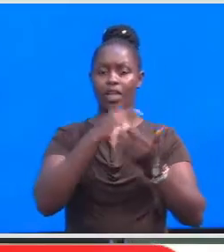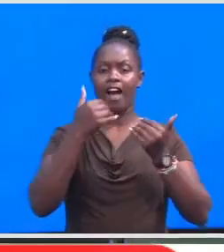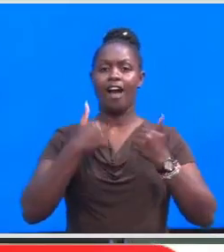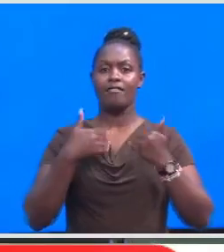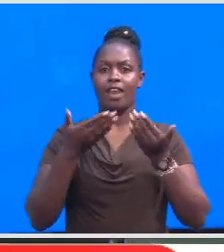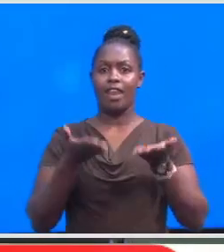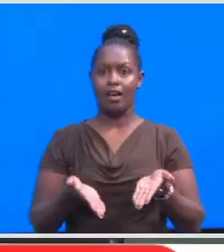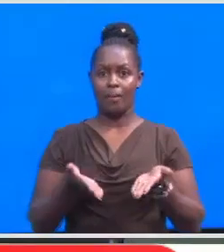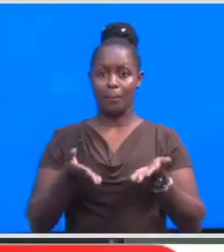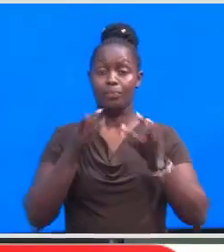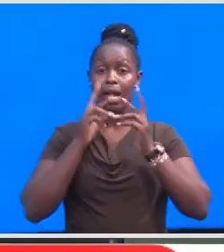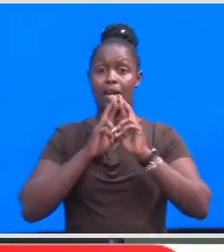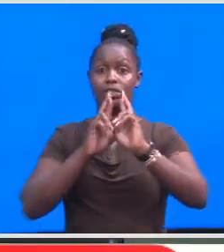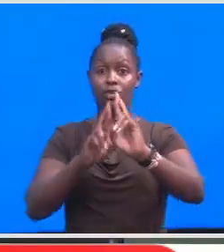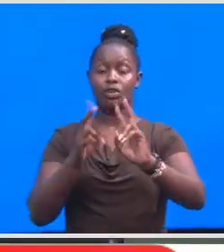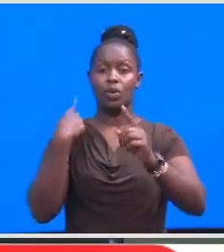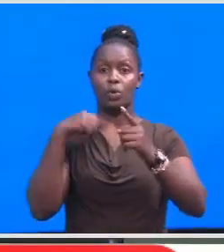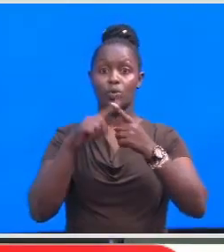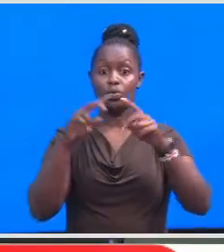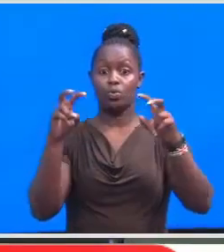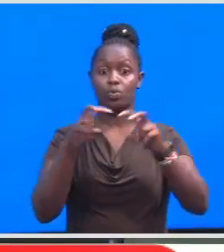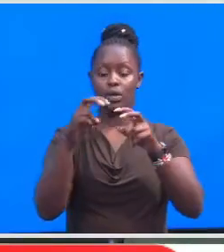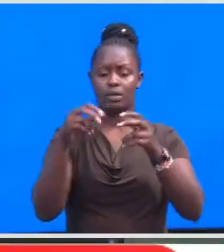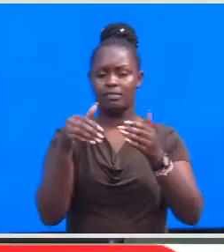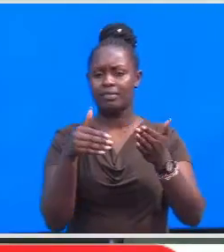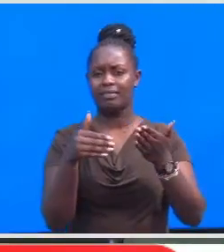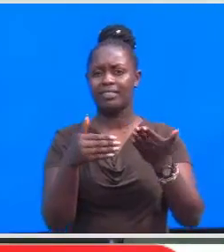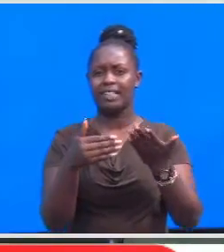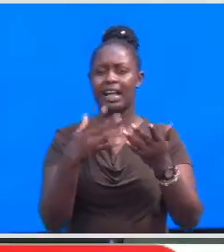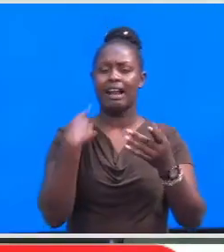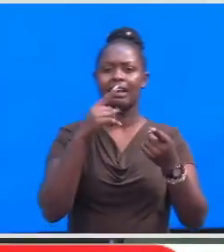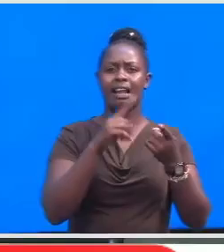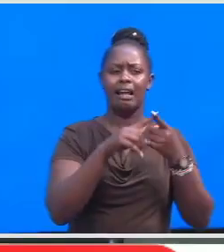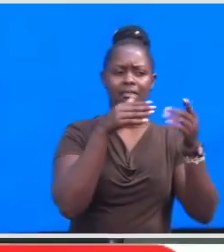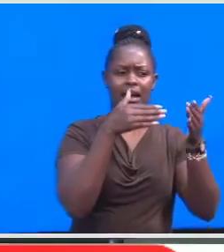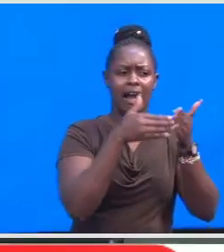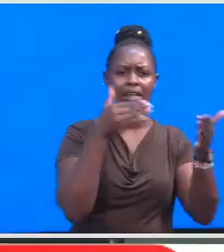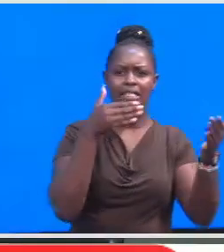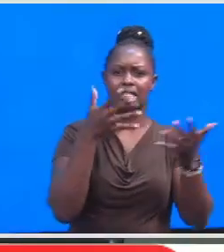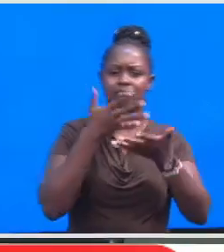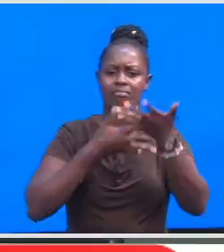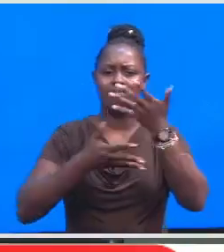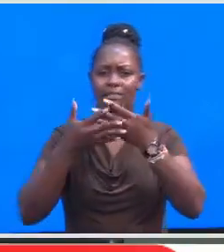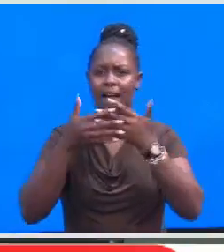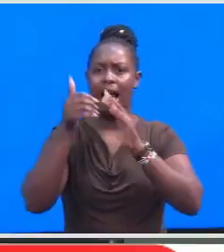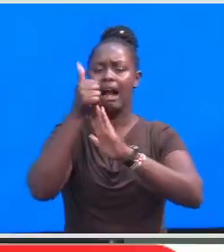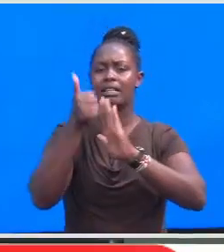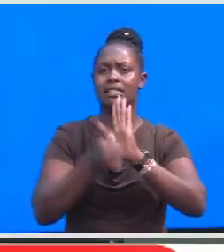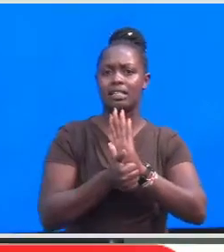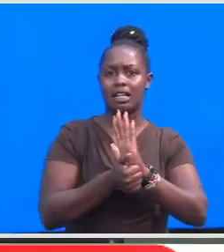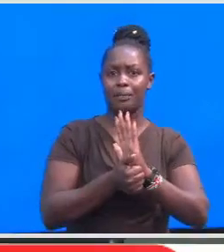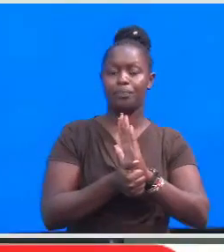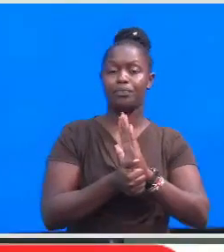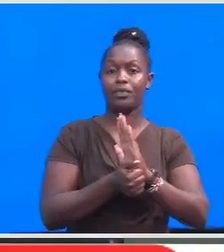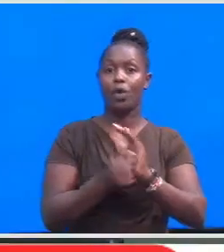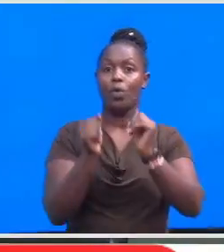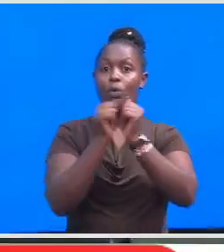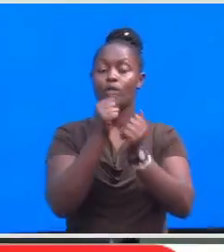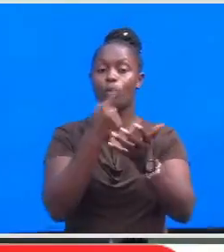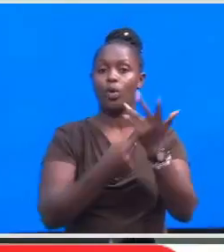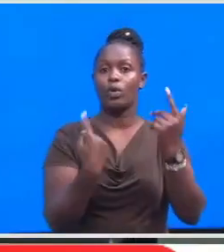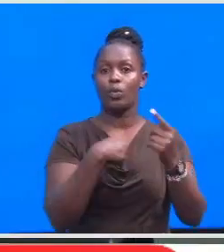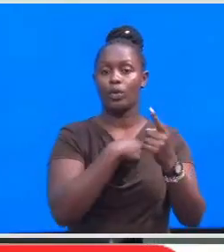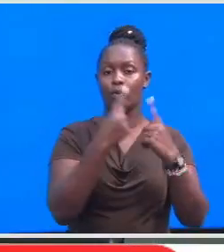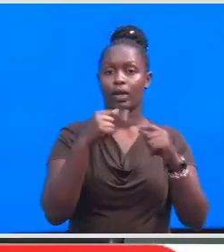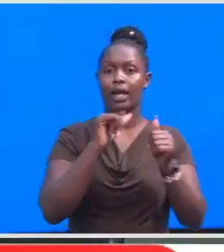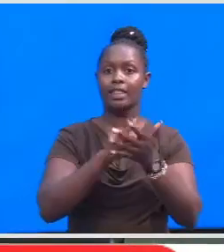Resorting to pursuit of narrow, insular, antisocial agendas within exclusive clubs